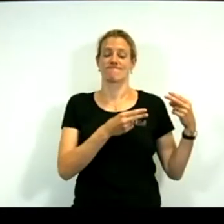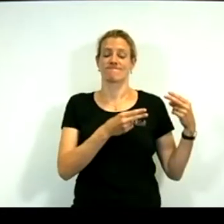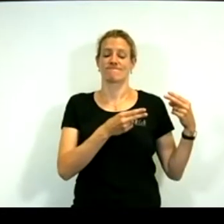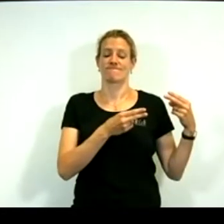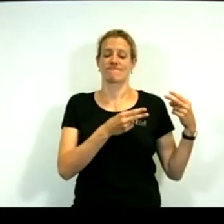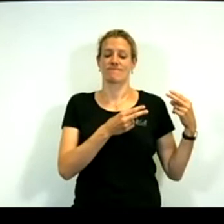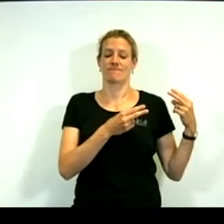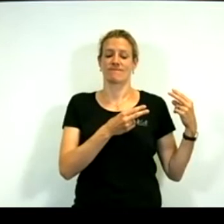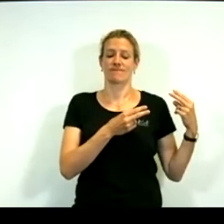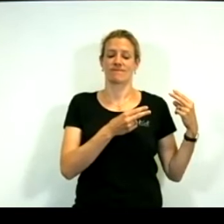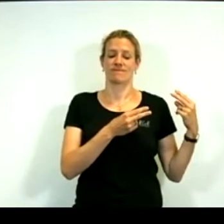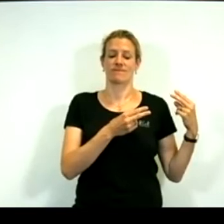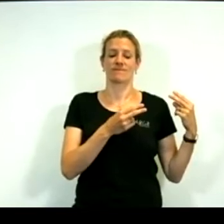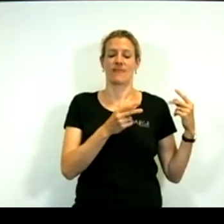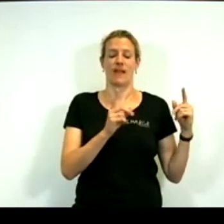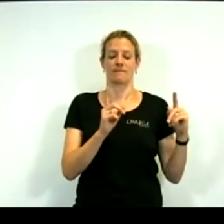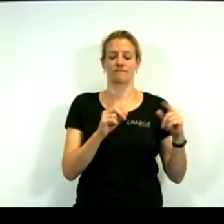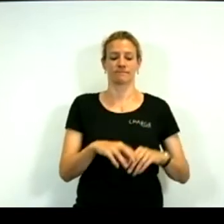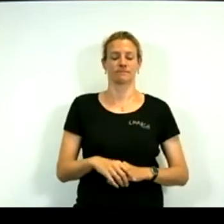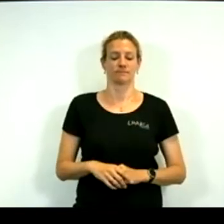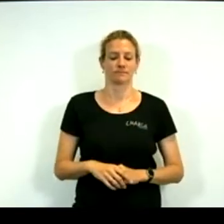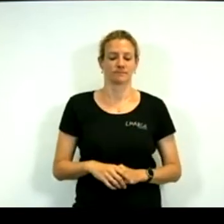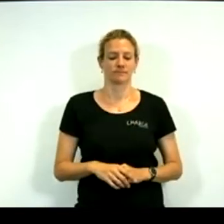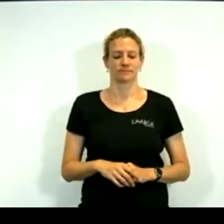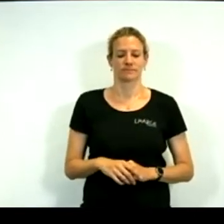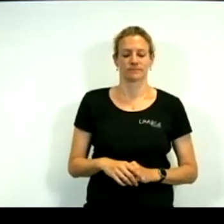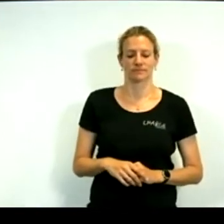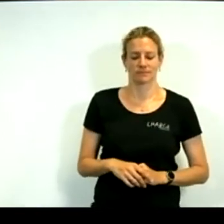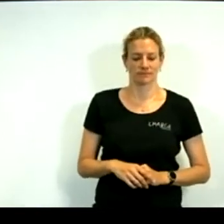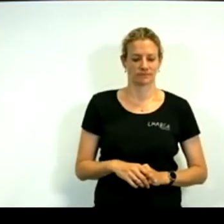a long way back. There, that one.